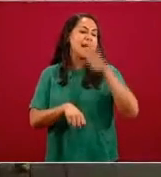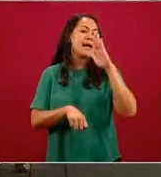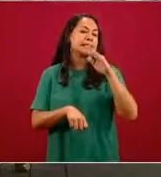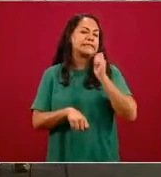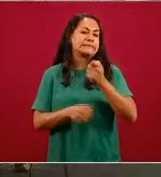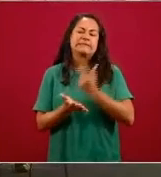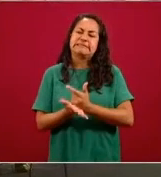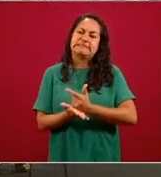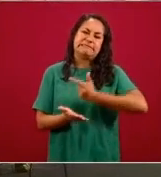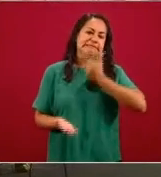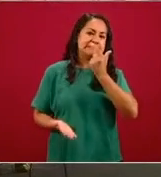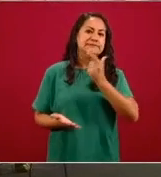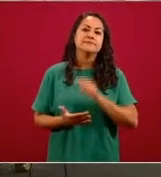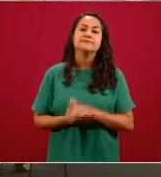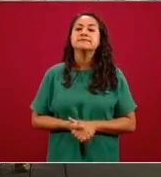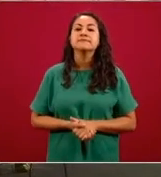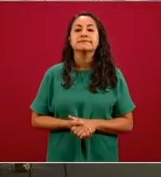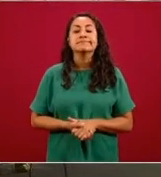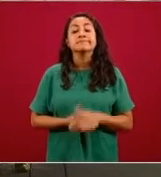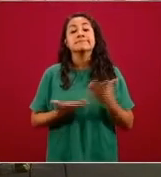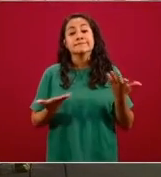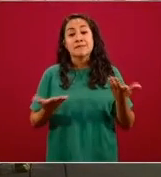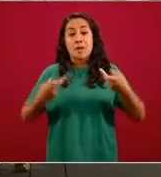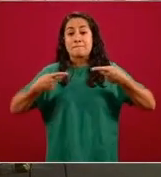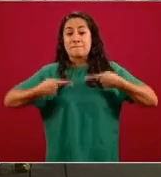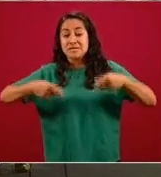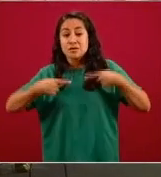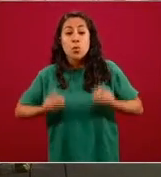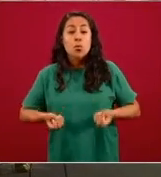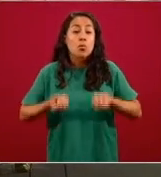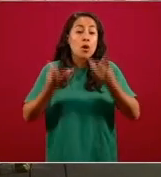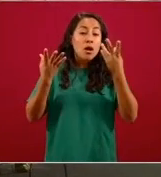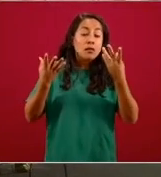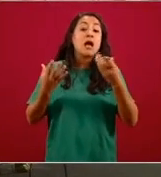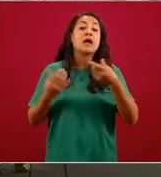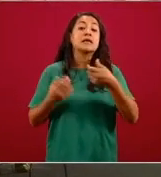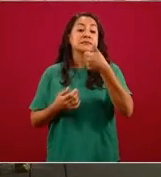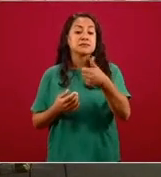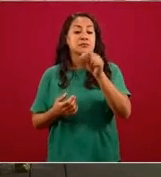States, which has the highest number of cases in our continent.